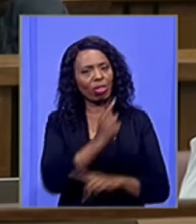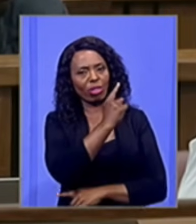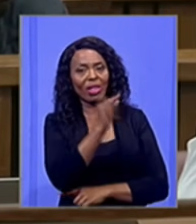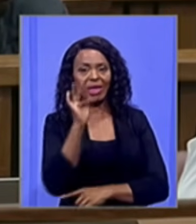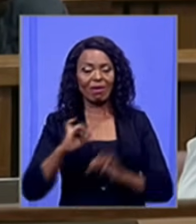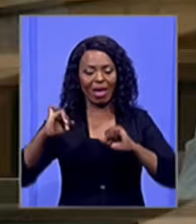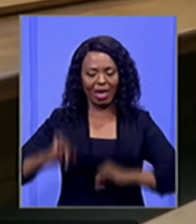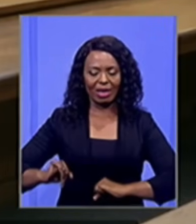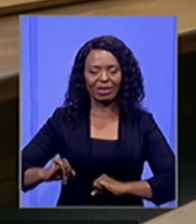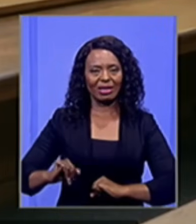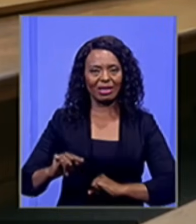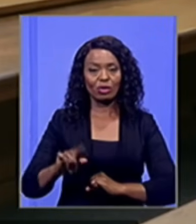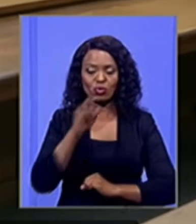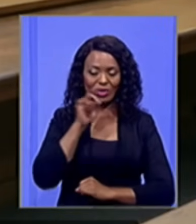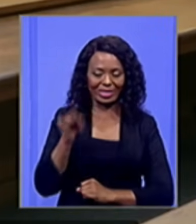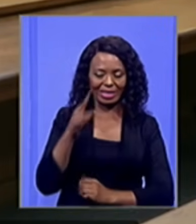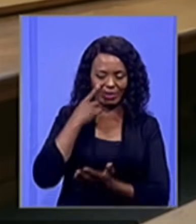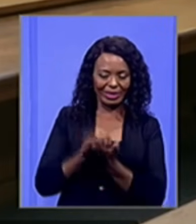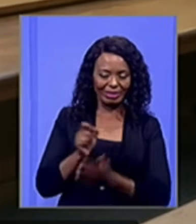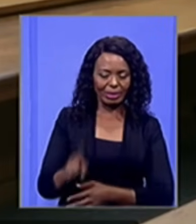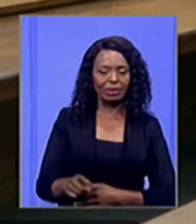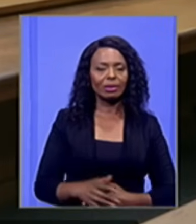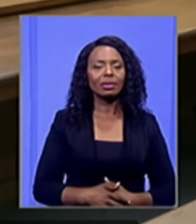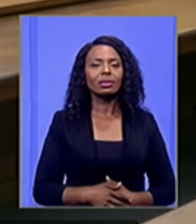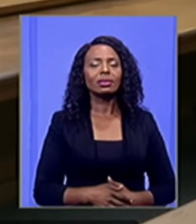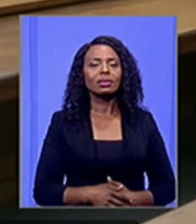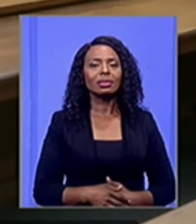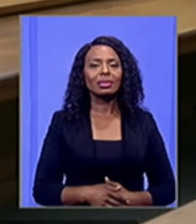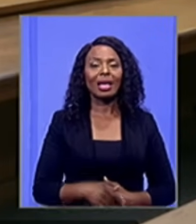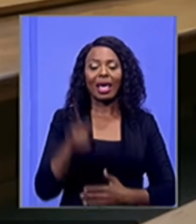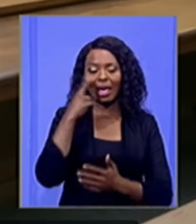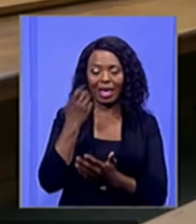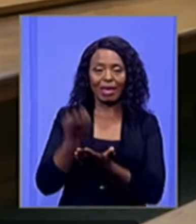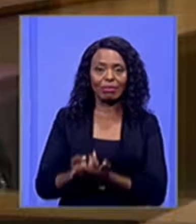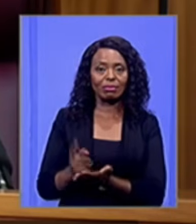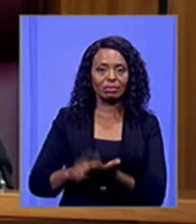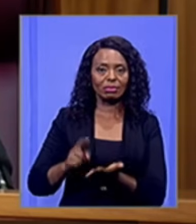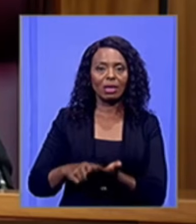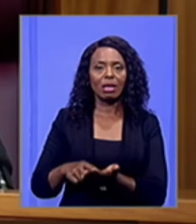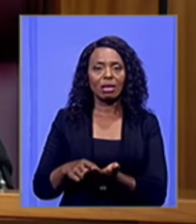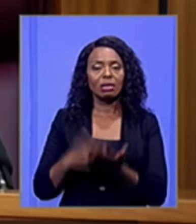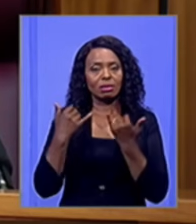is enjoined to declare evidence which was acquired